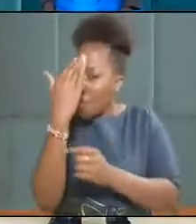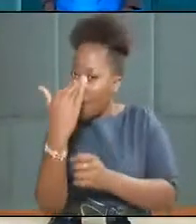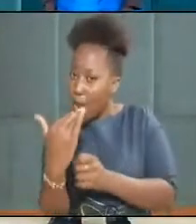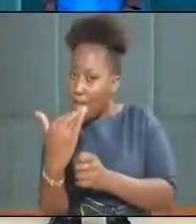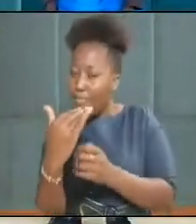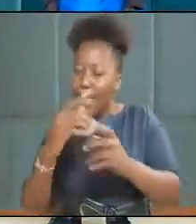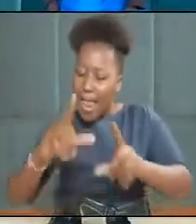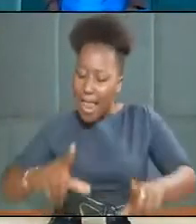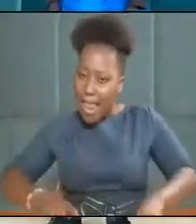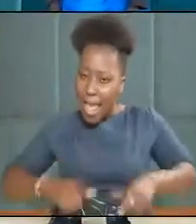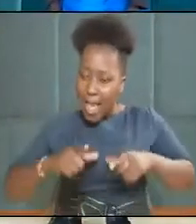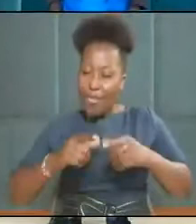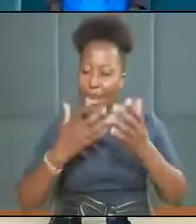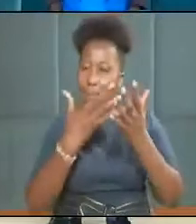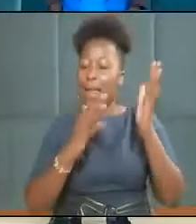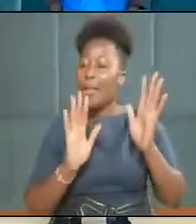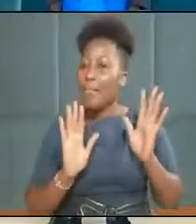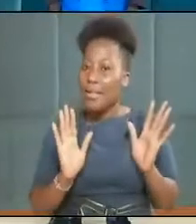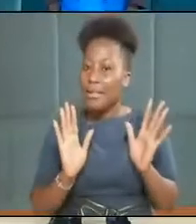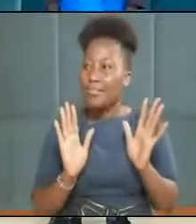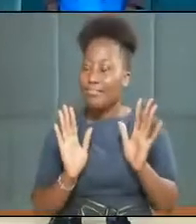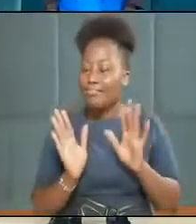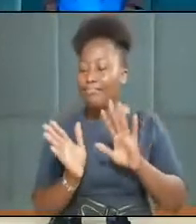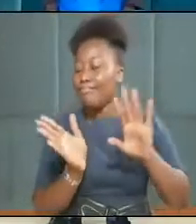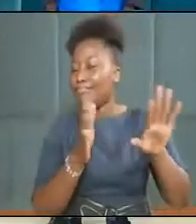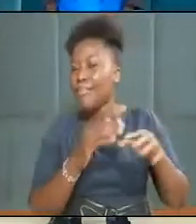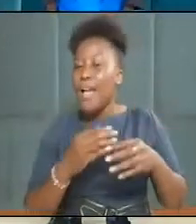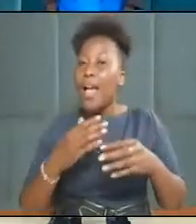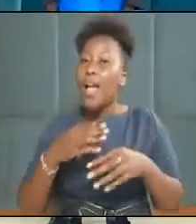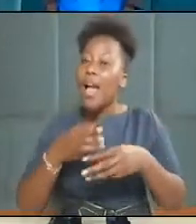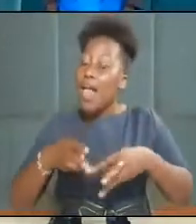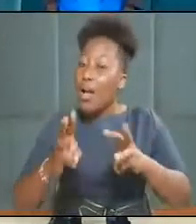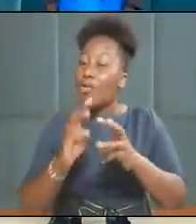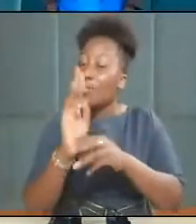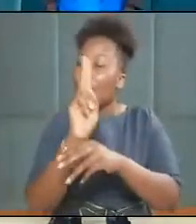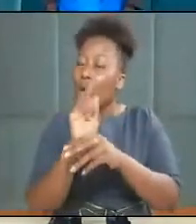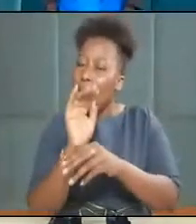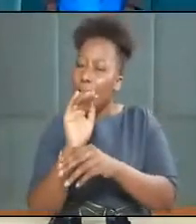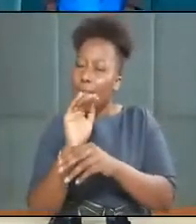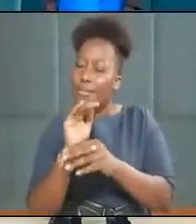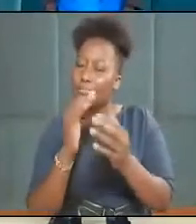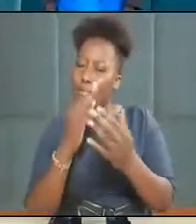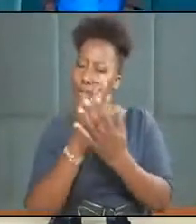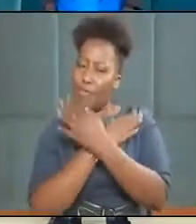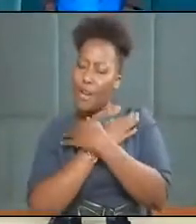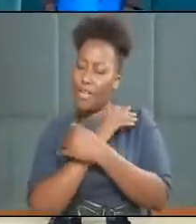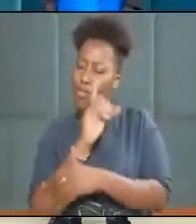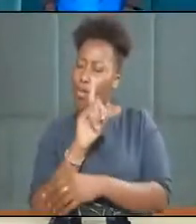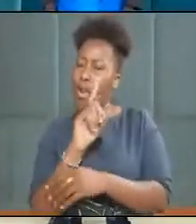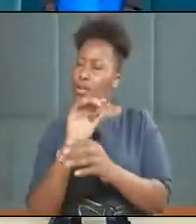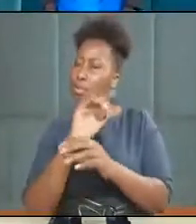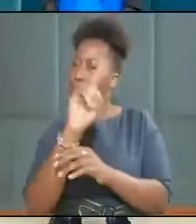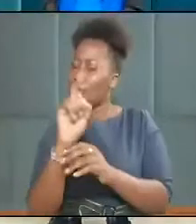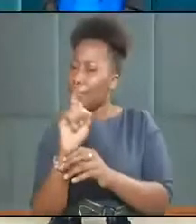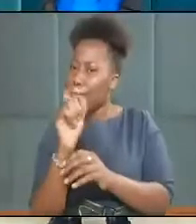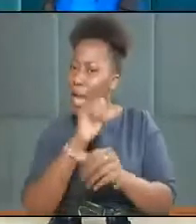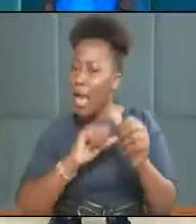because life is in the blood. Allow me, Mr. Chair, to ask my fellow colleagues one more question.